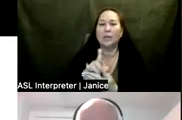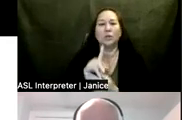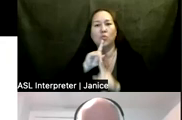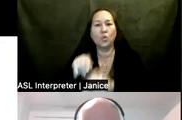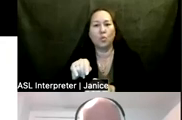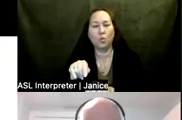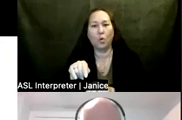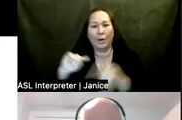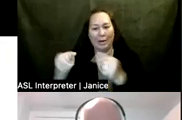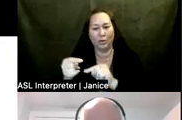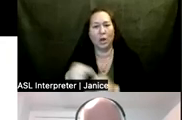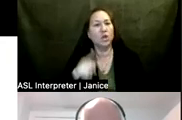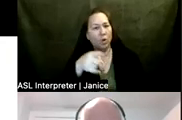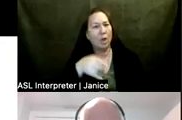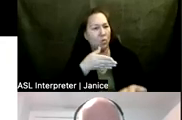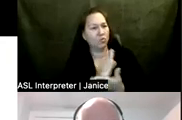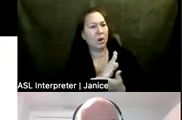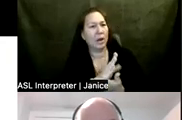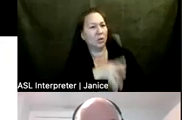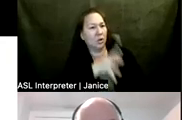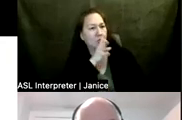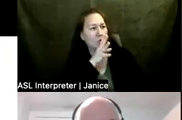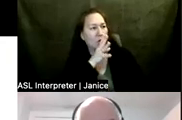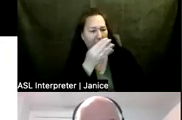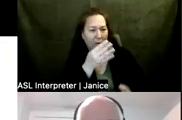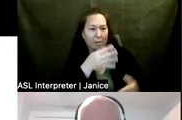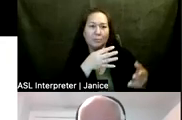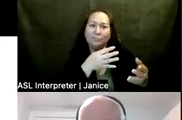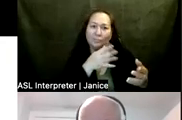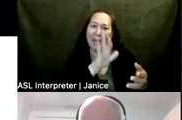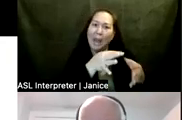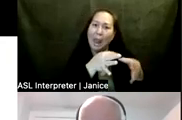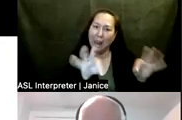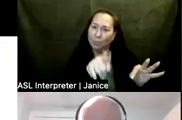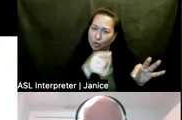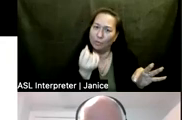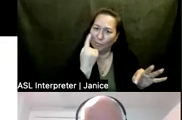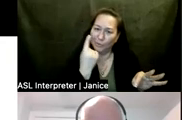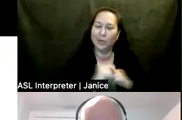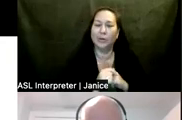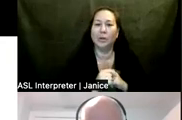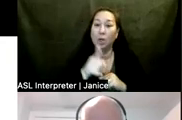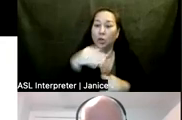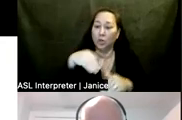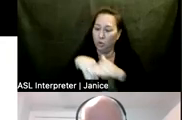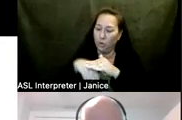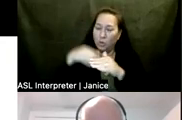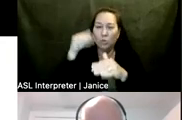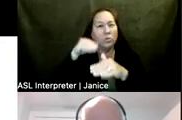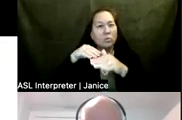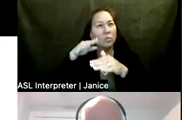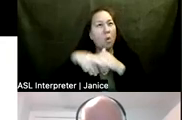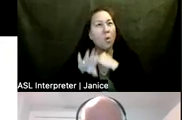in a language they understand. I think it's, if you go to OSHA.gov,